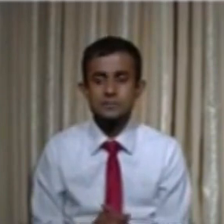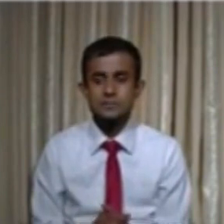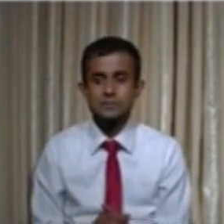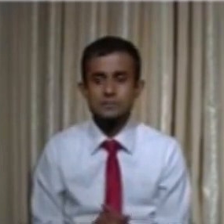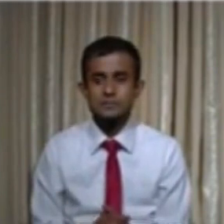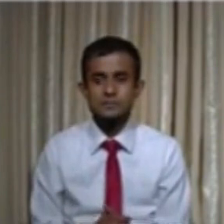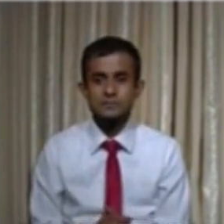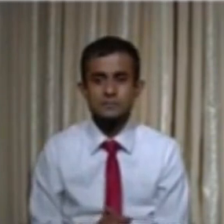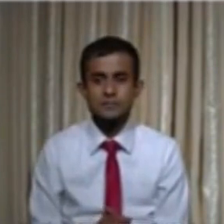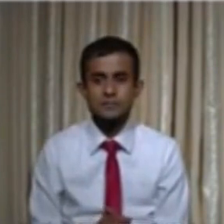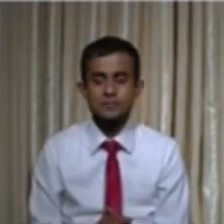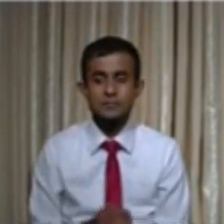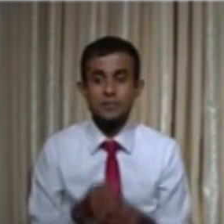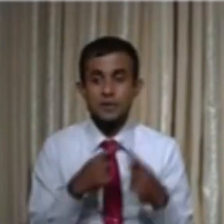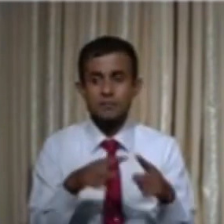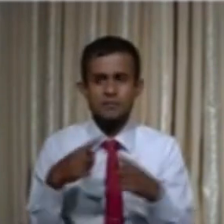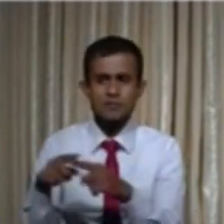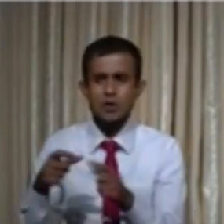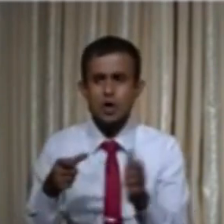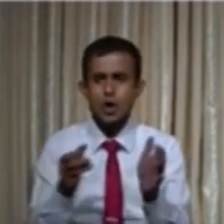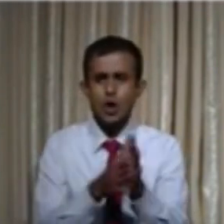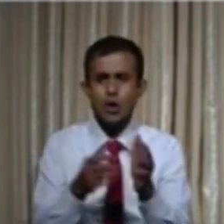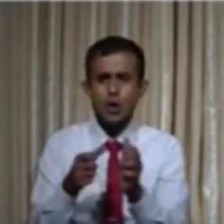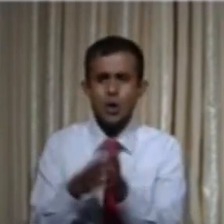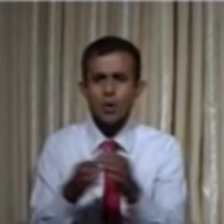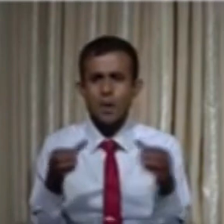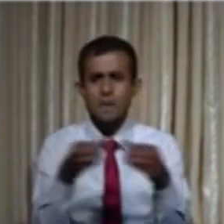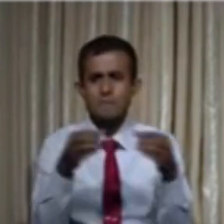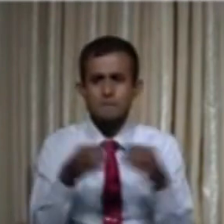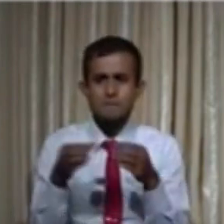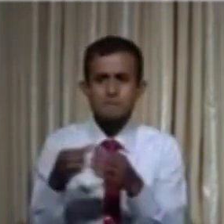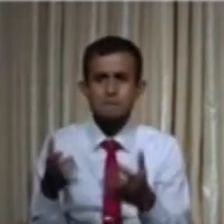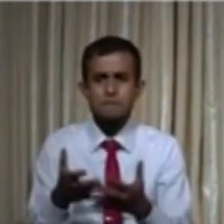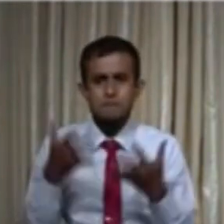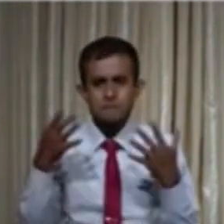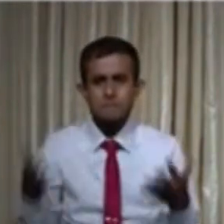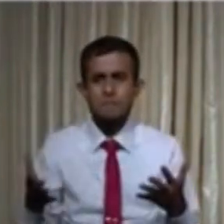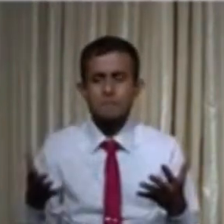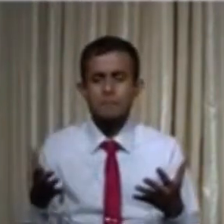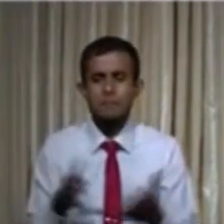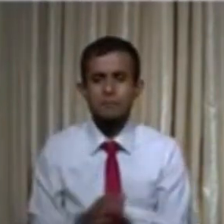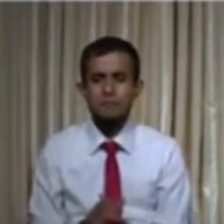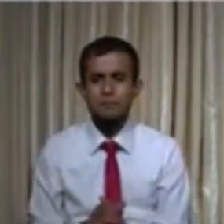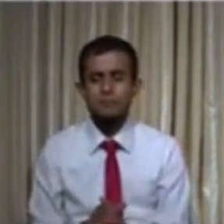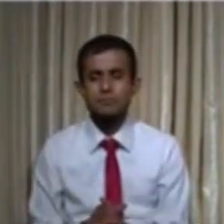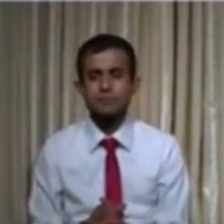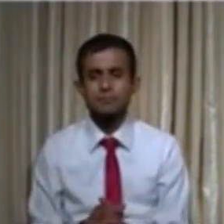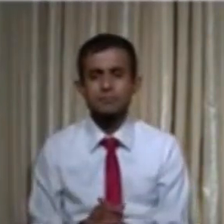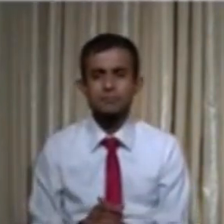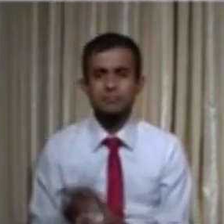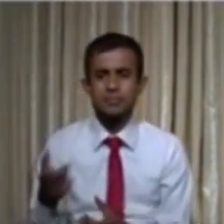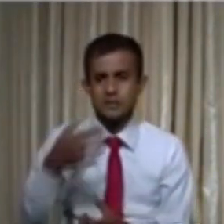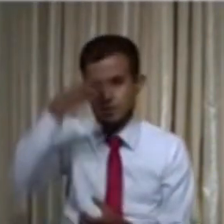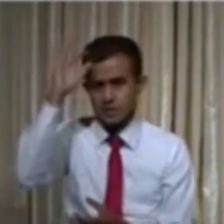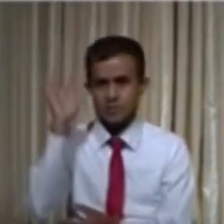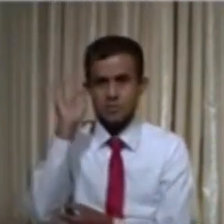is a deliberate policy of the state to pursue the Sinhala Buddhist identity, to celebrate it and show it, that